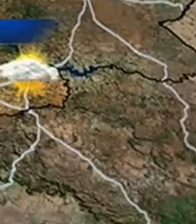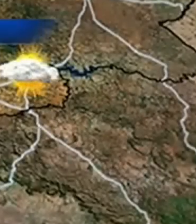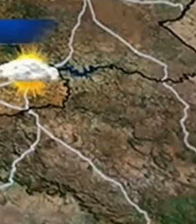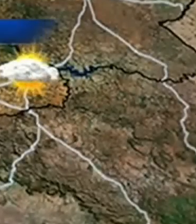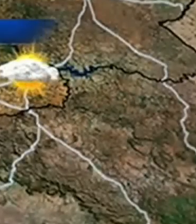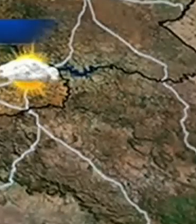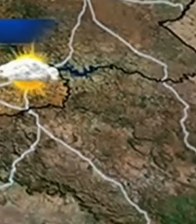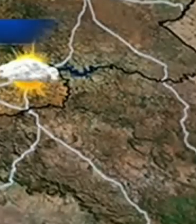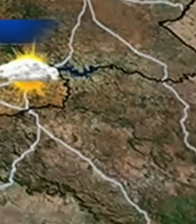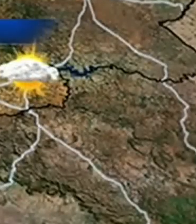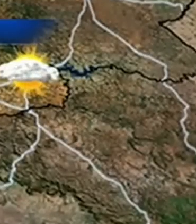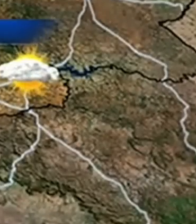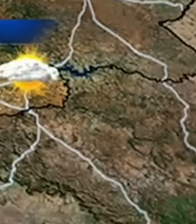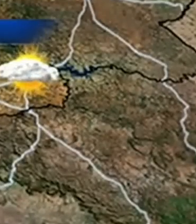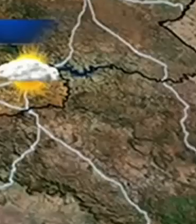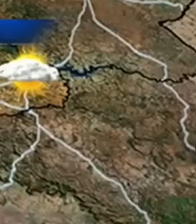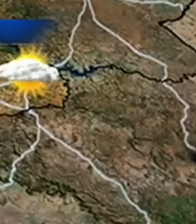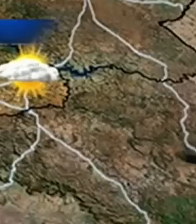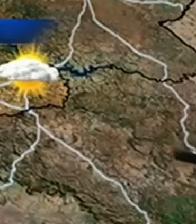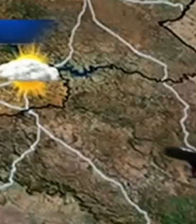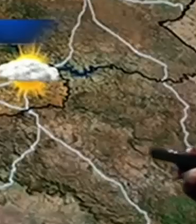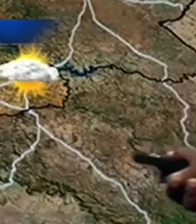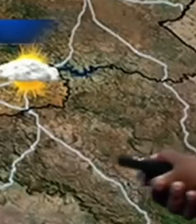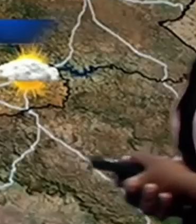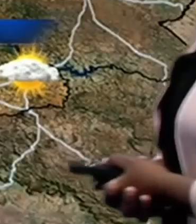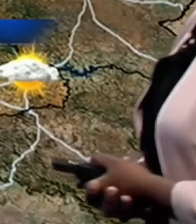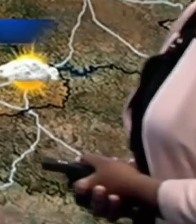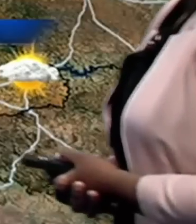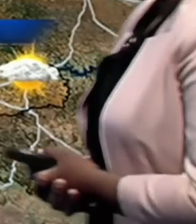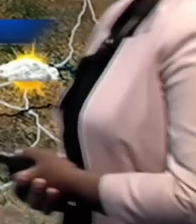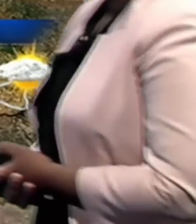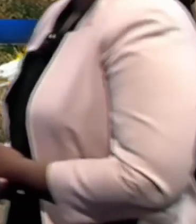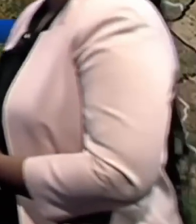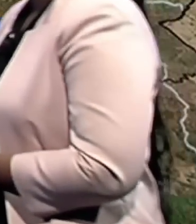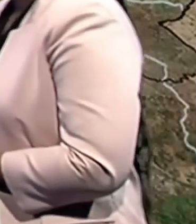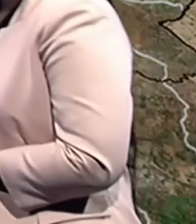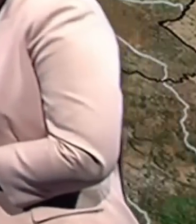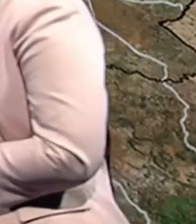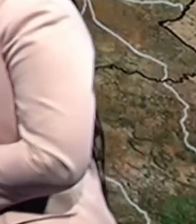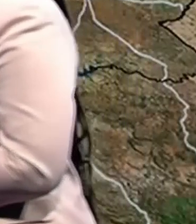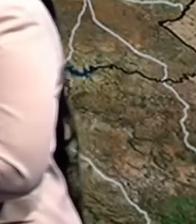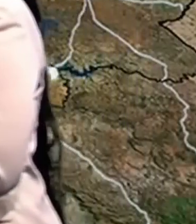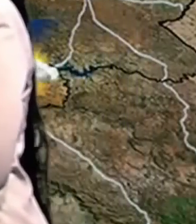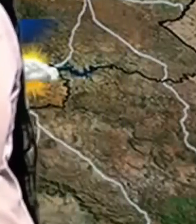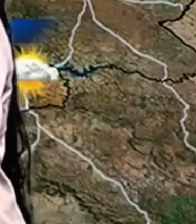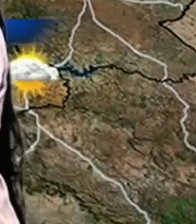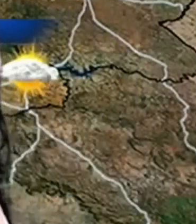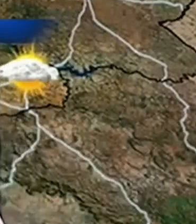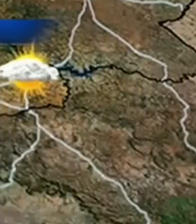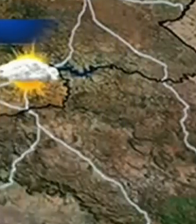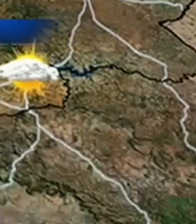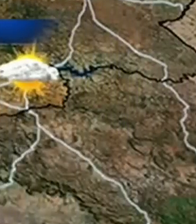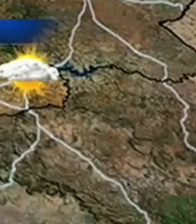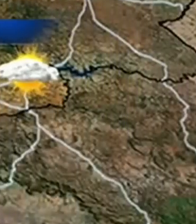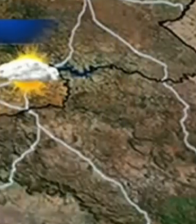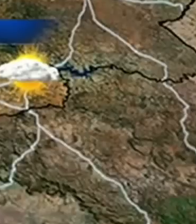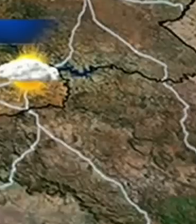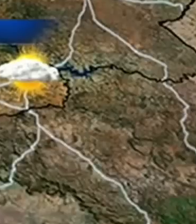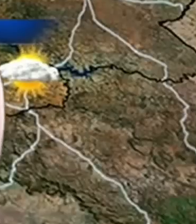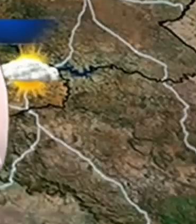7 mme re konosetsa re lebelle province ya Northern Cape teng Springbok e tla bikeme go digrata di le 10 mme tla thutafala nyana ka digrata